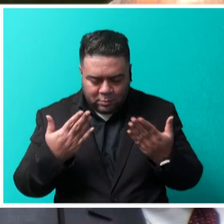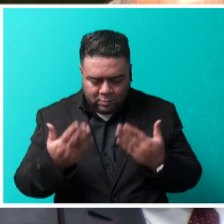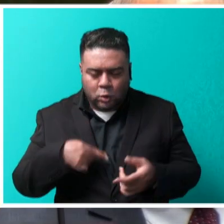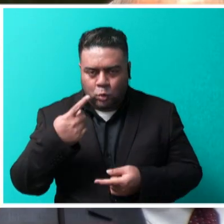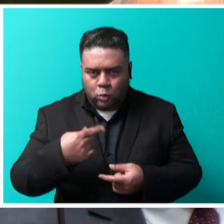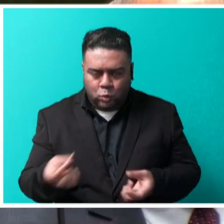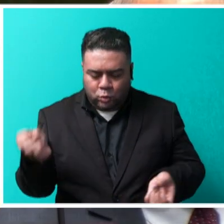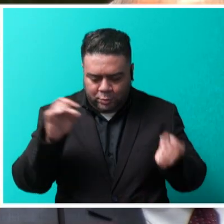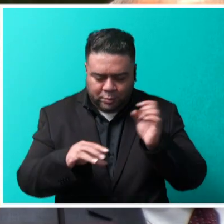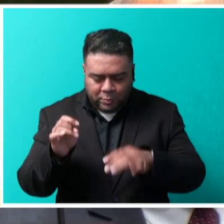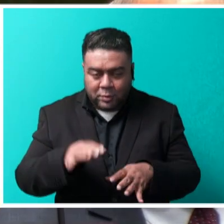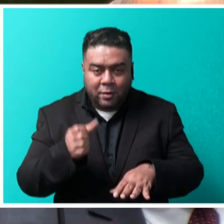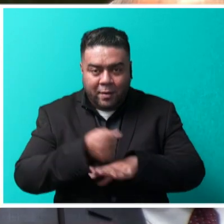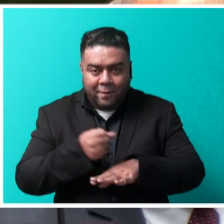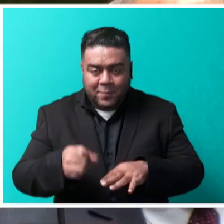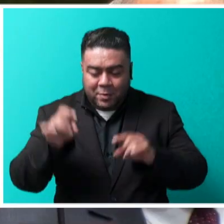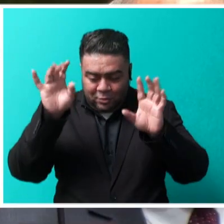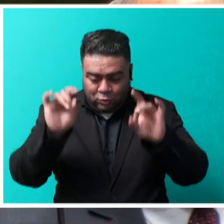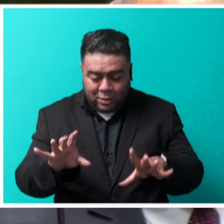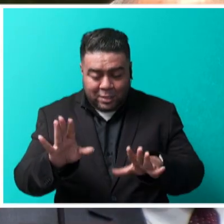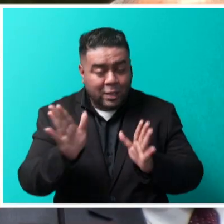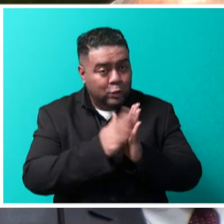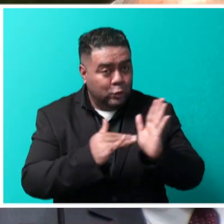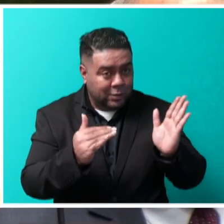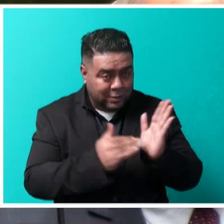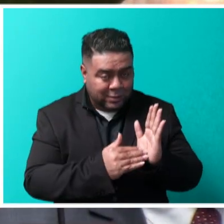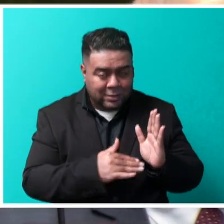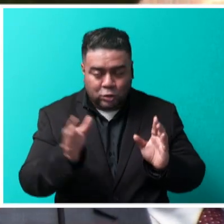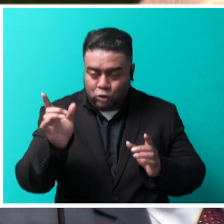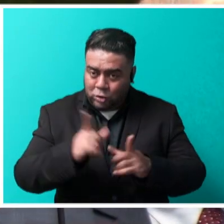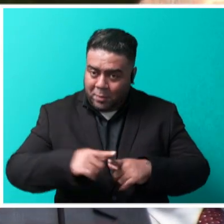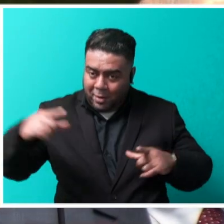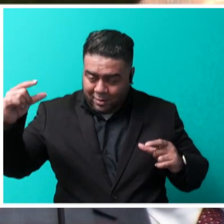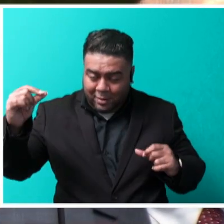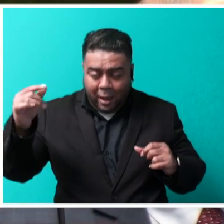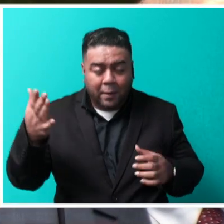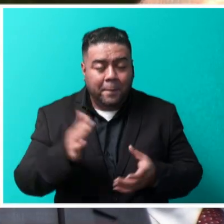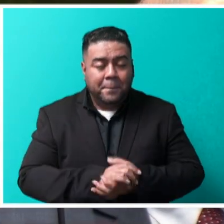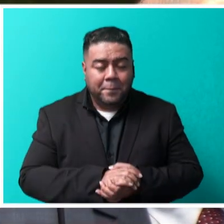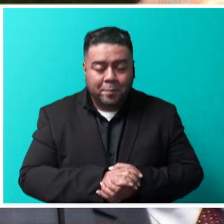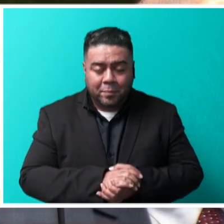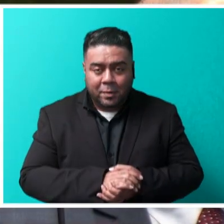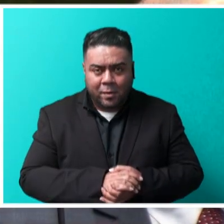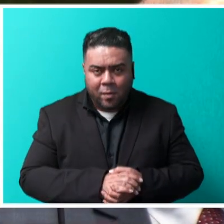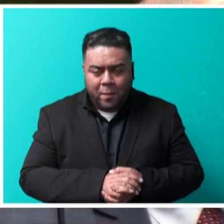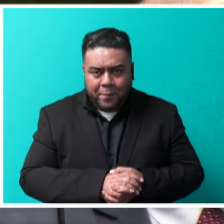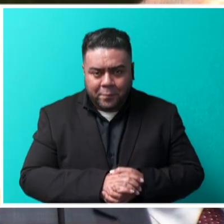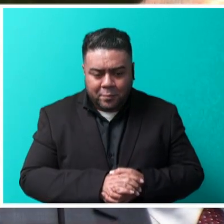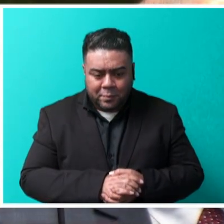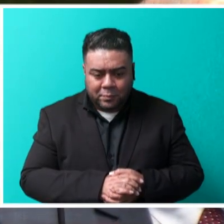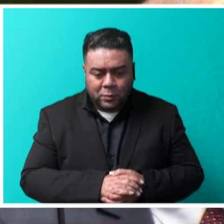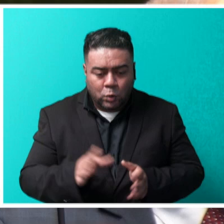continued contributions of governments of Australia, New Zealand, Japan, Korea, the World Bank, UN